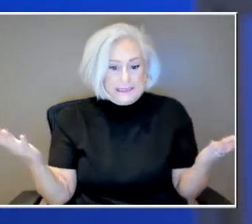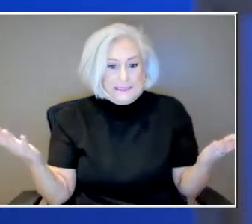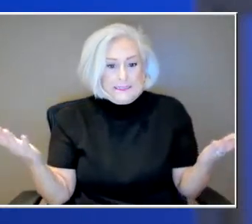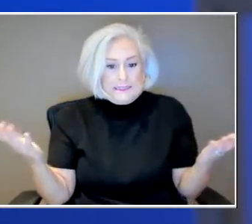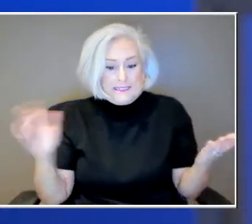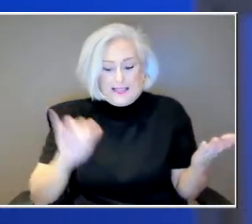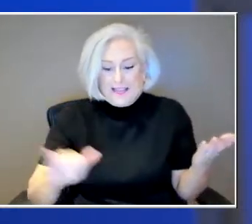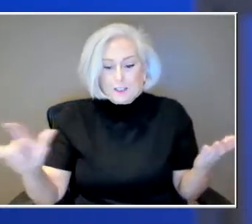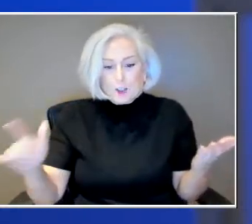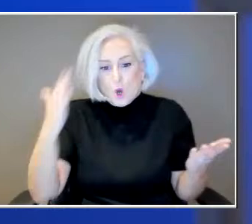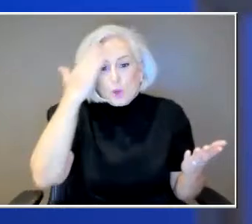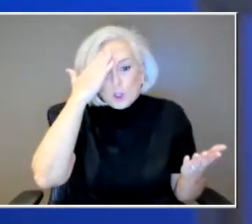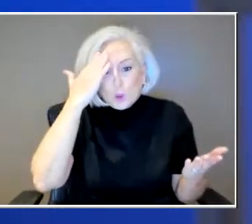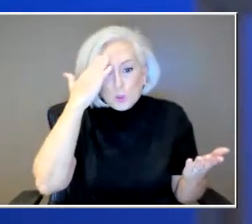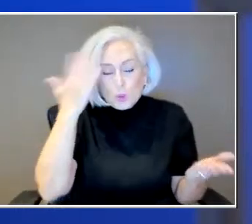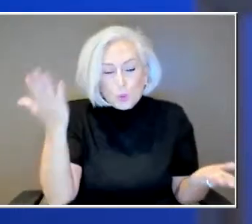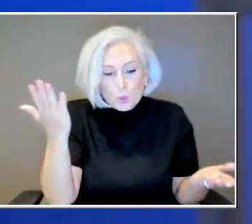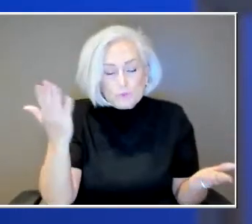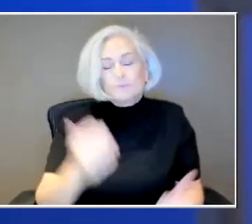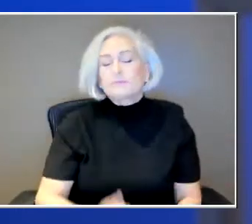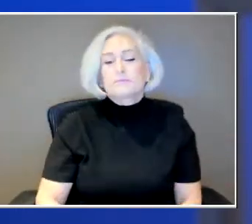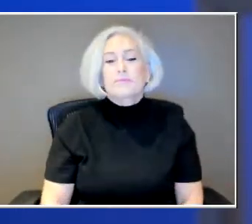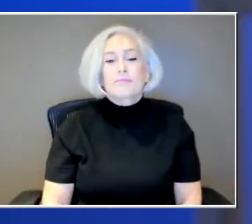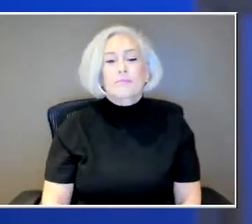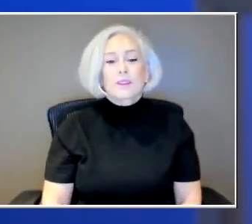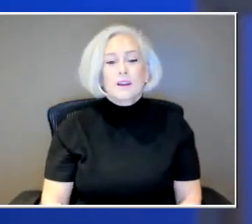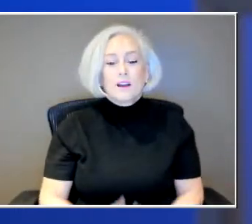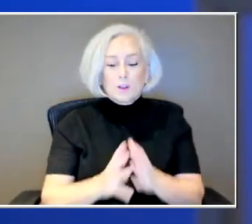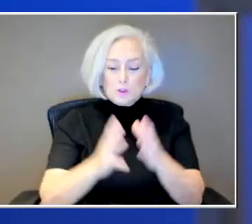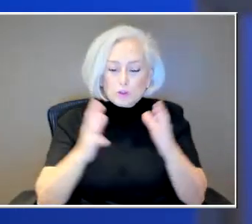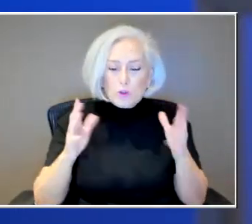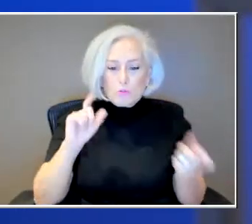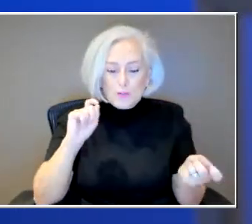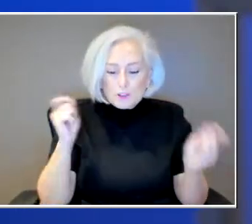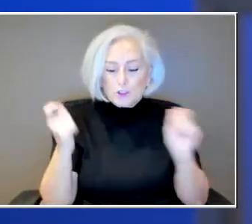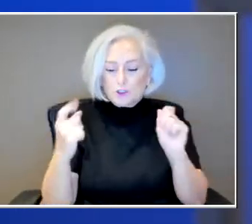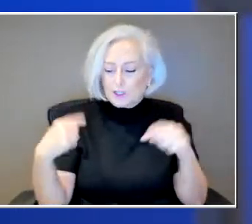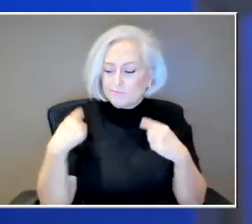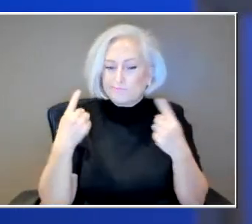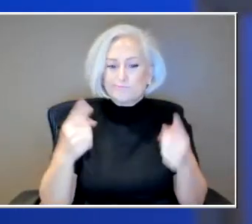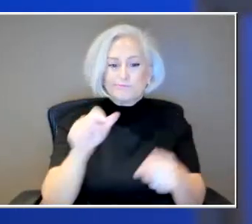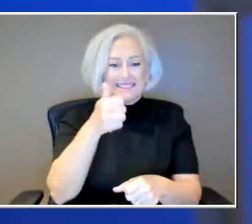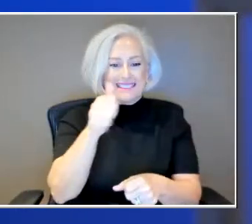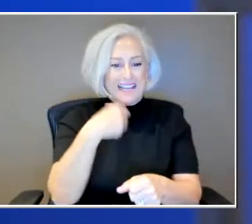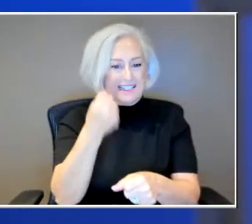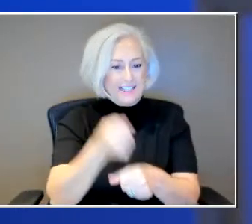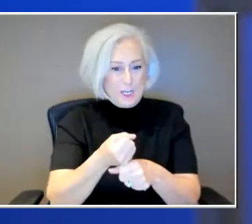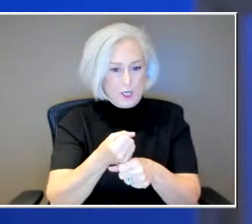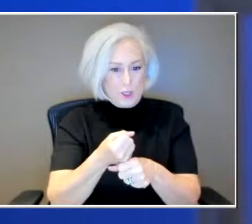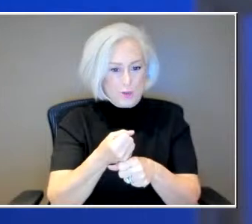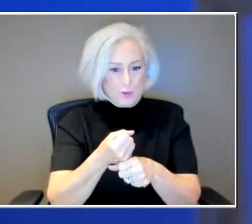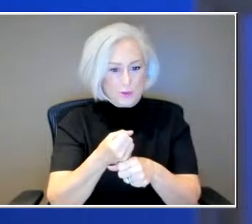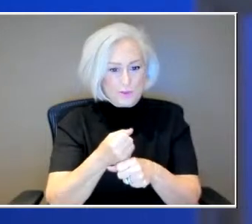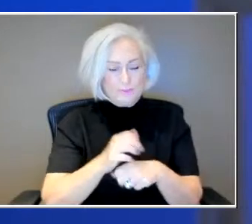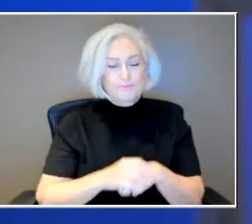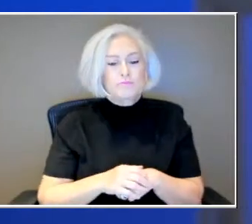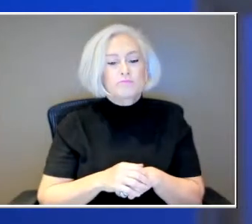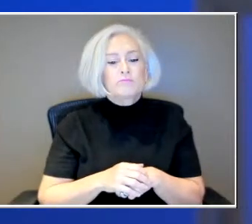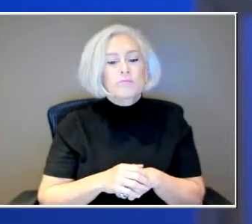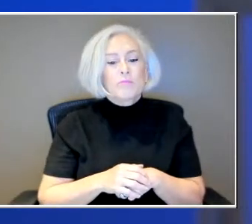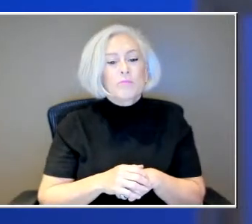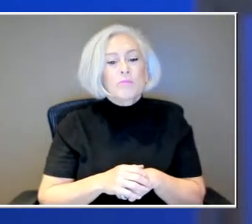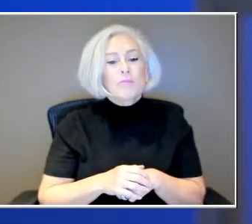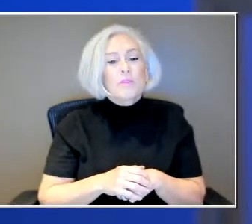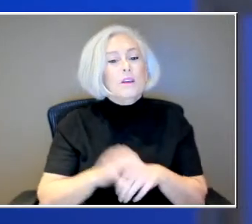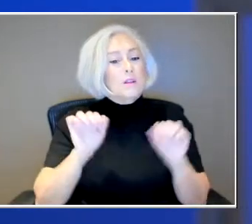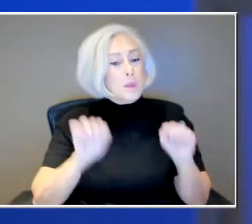at the time. And so much has changed just in the last 10 years, like as far as being able to